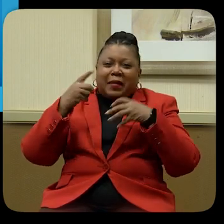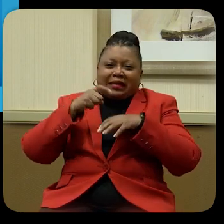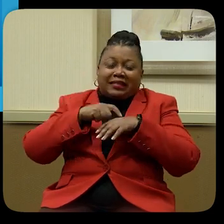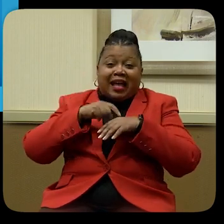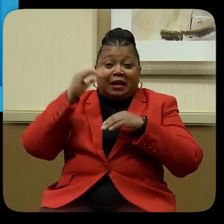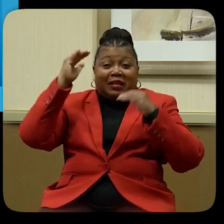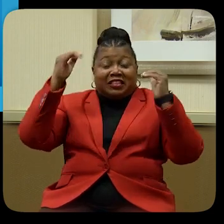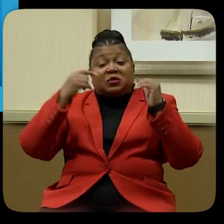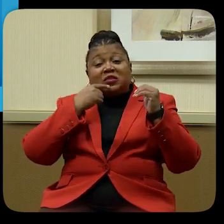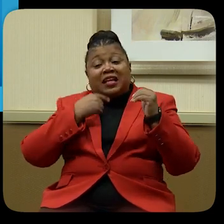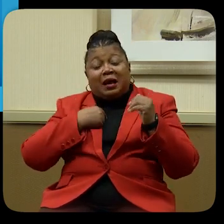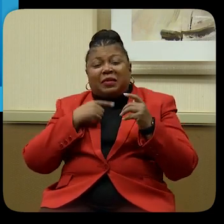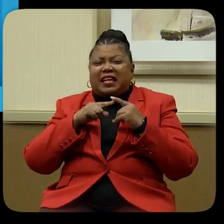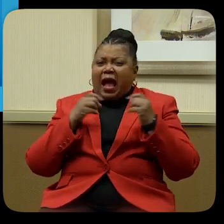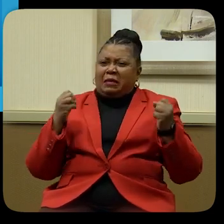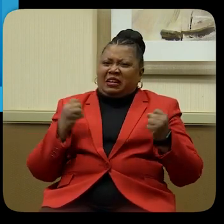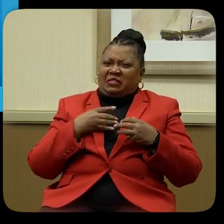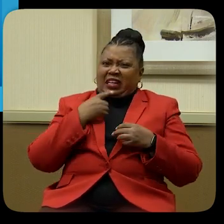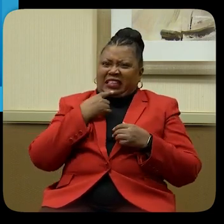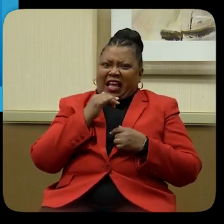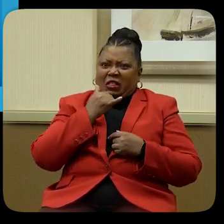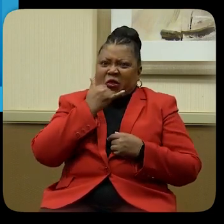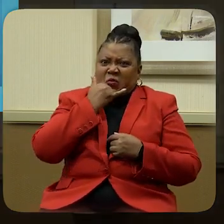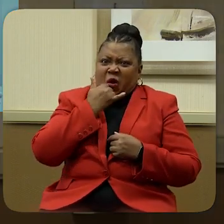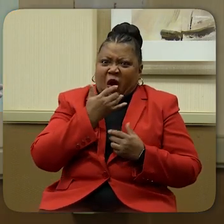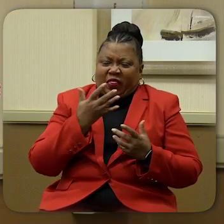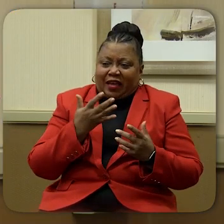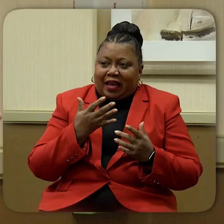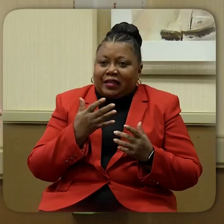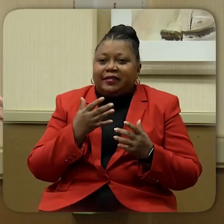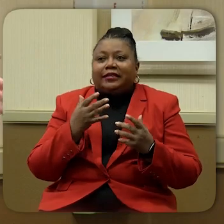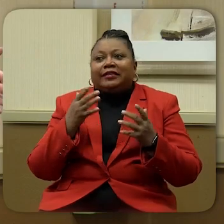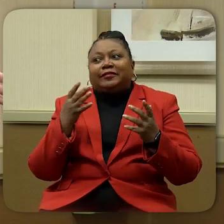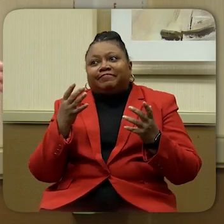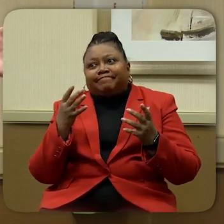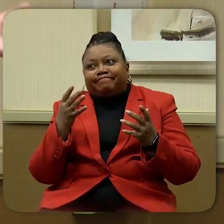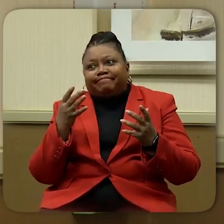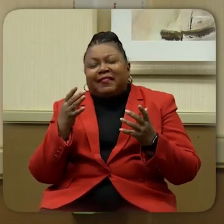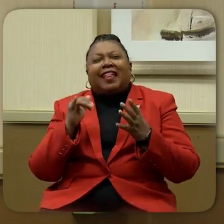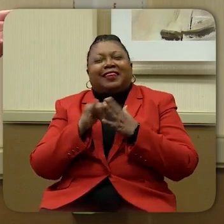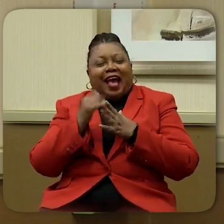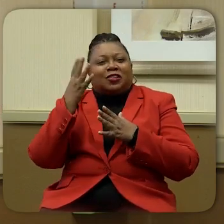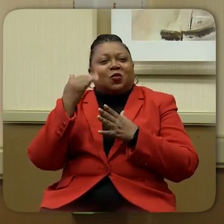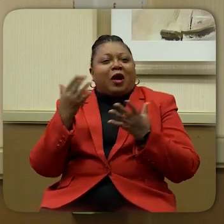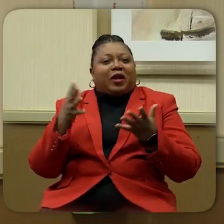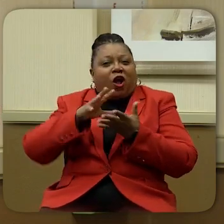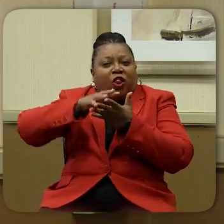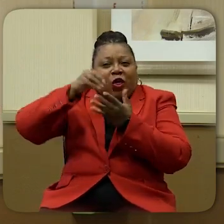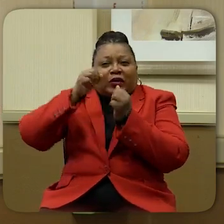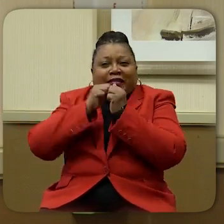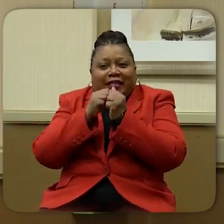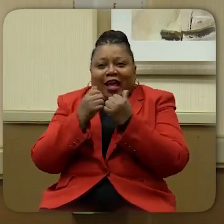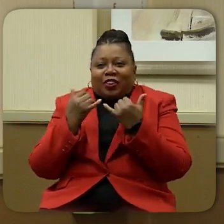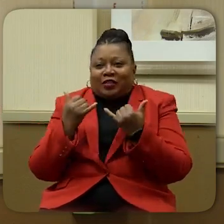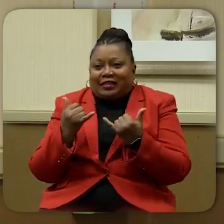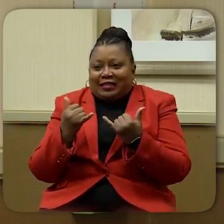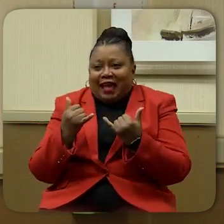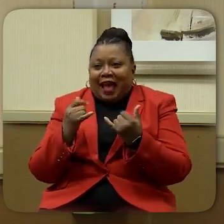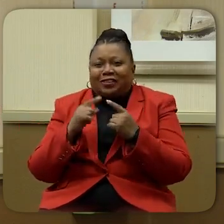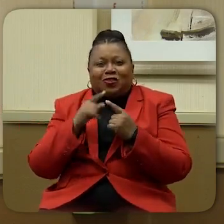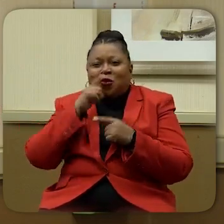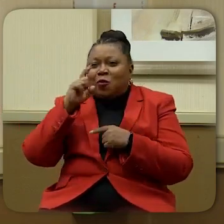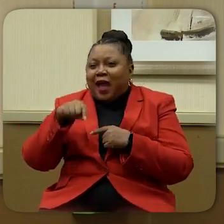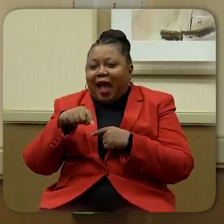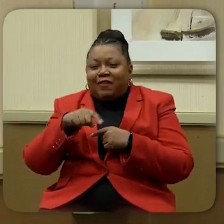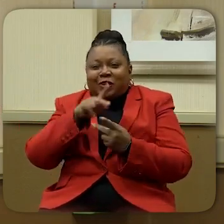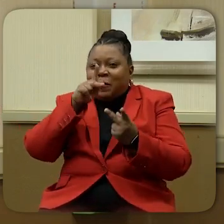times adults will say to me, I'm afraid to say the wrong thing. And that's why we're here learning together today. So you don't